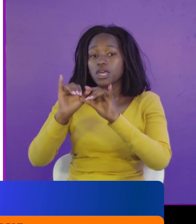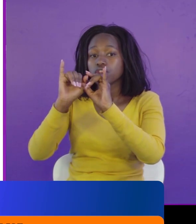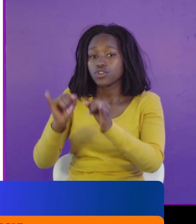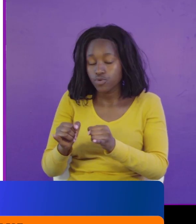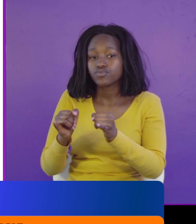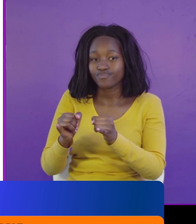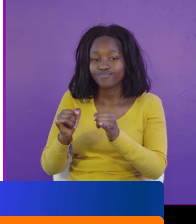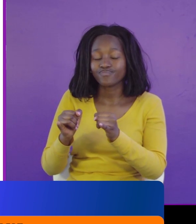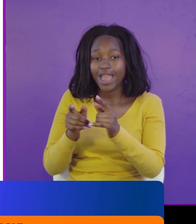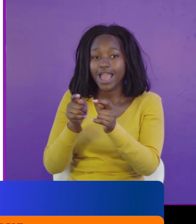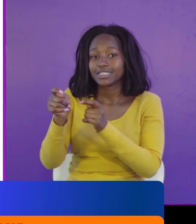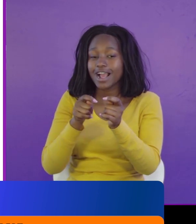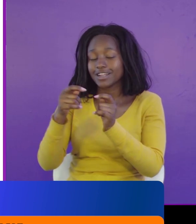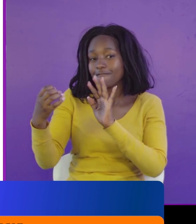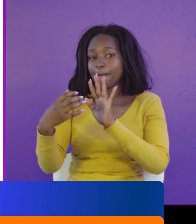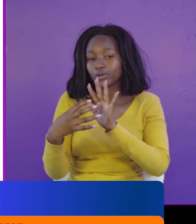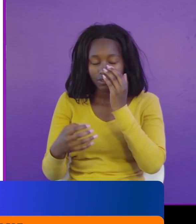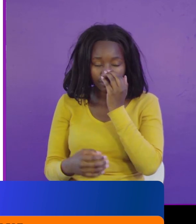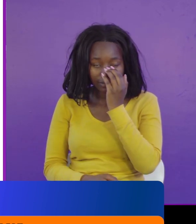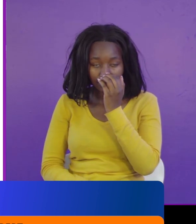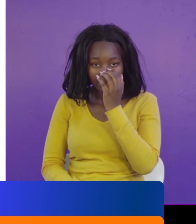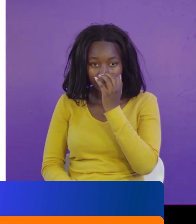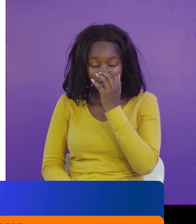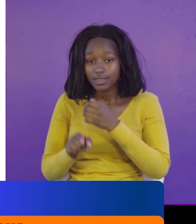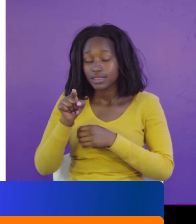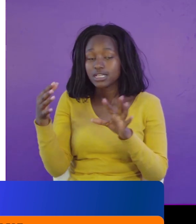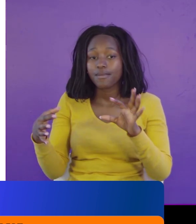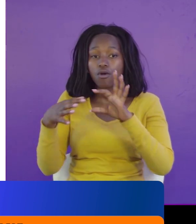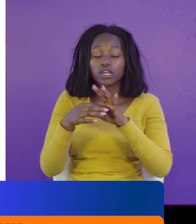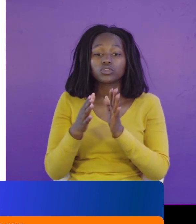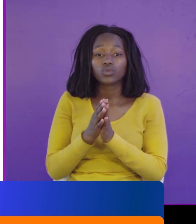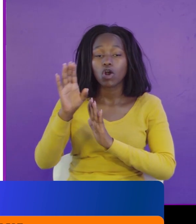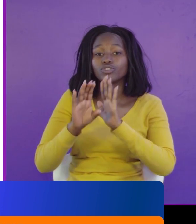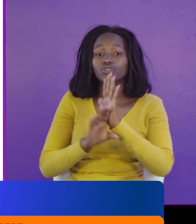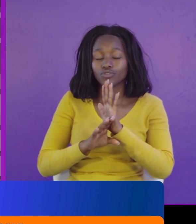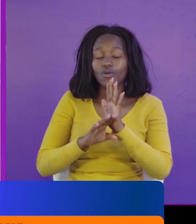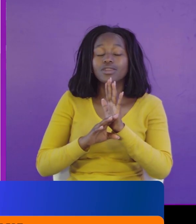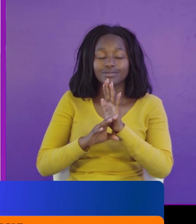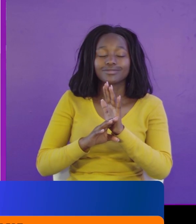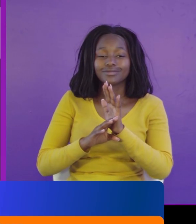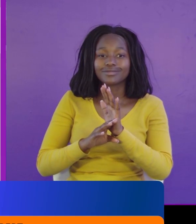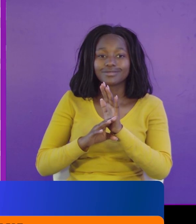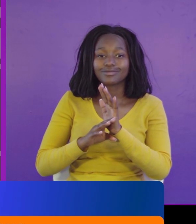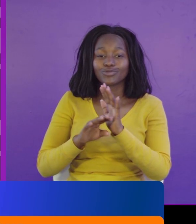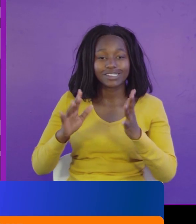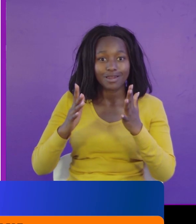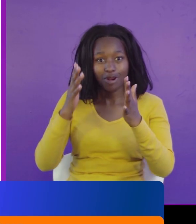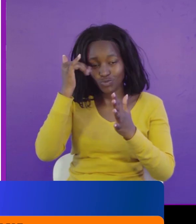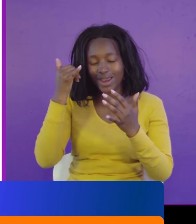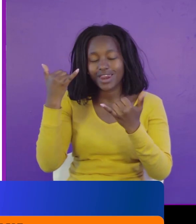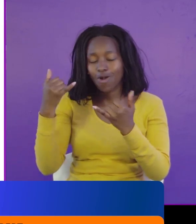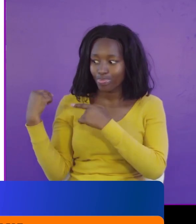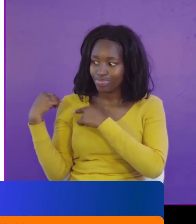executive posts. And this is inclined to the Katiba 15, celebrating Katiba at 15 years this year, according